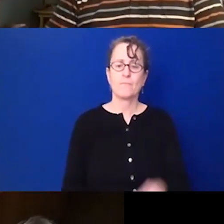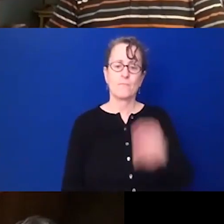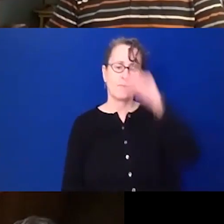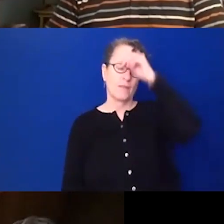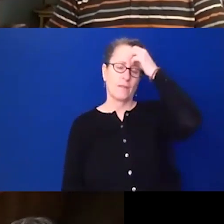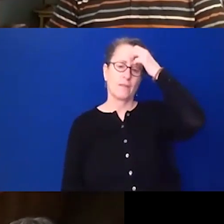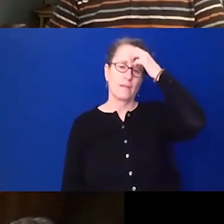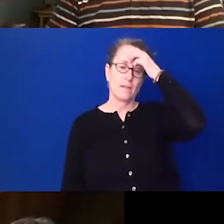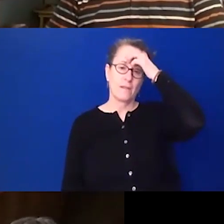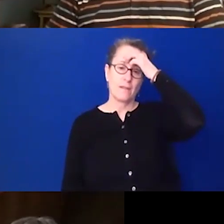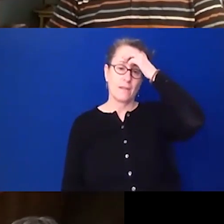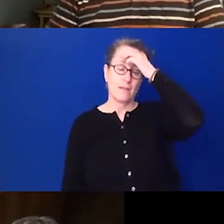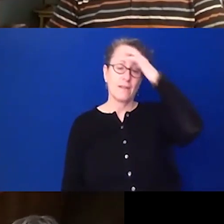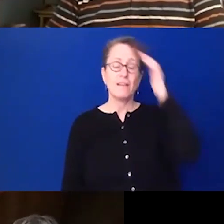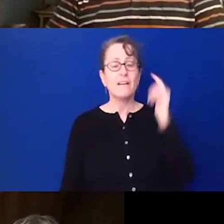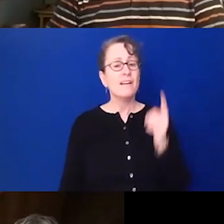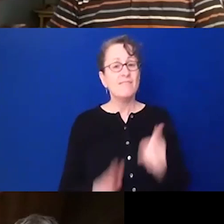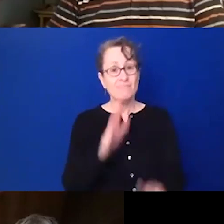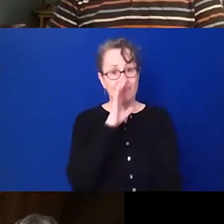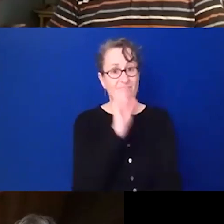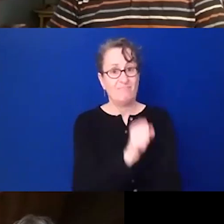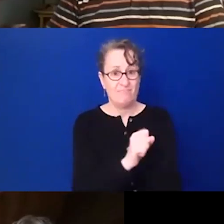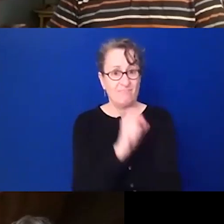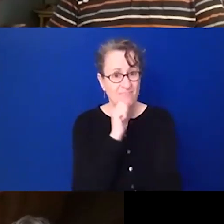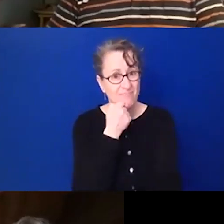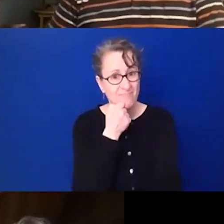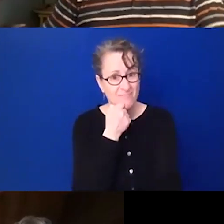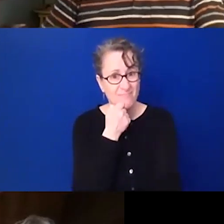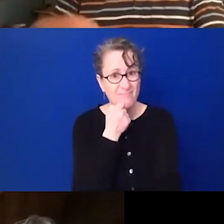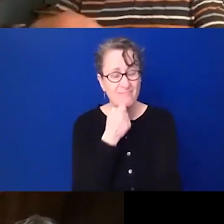how compelling it is. And